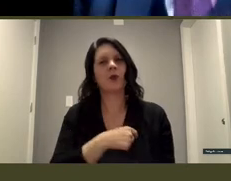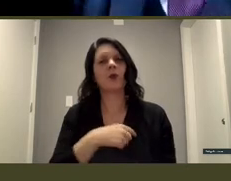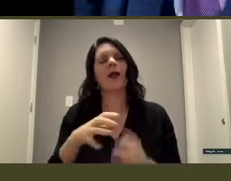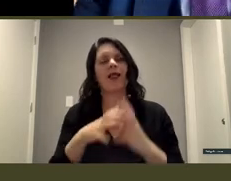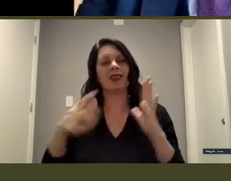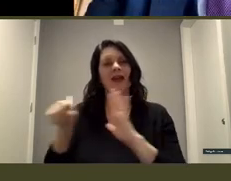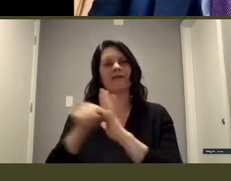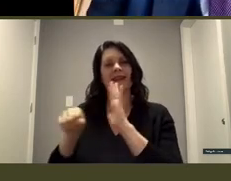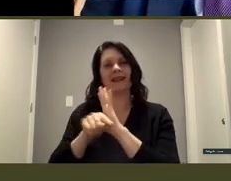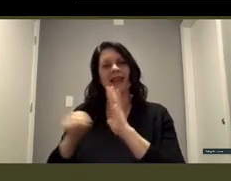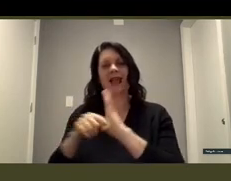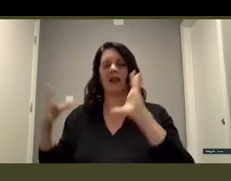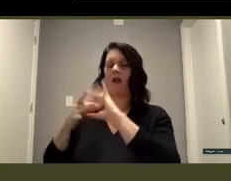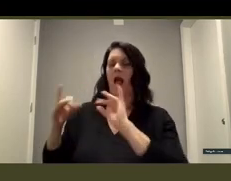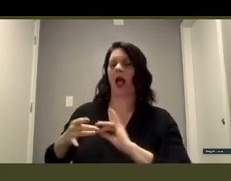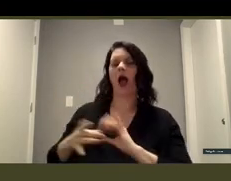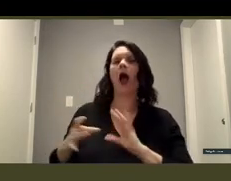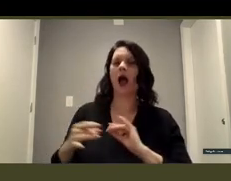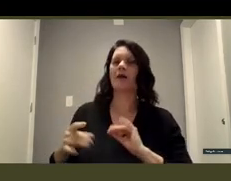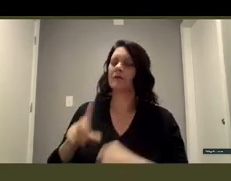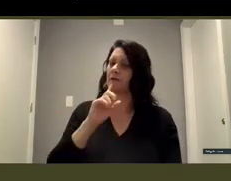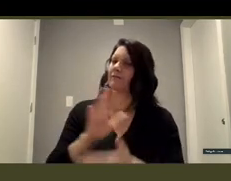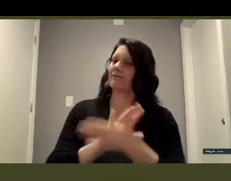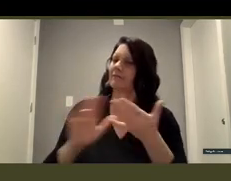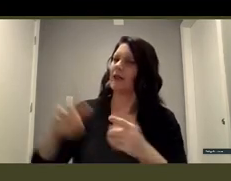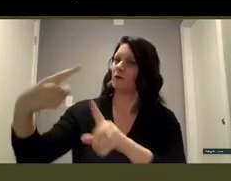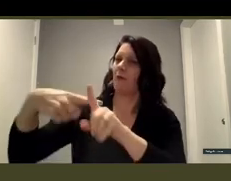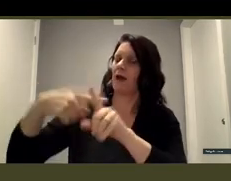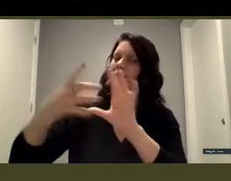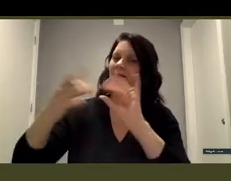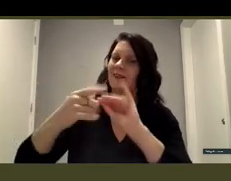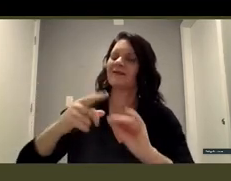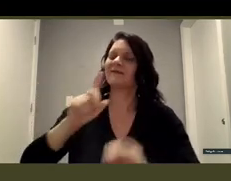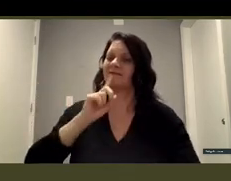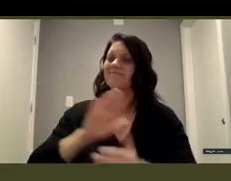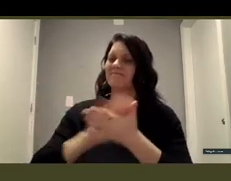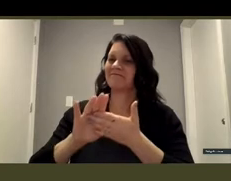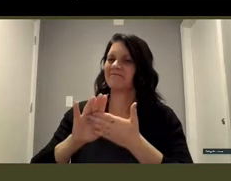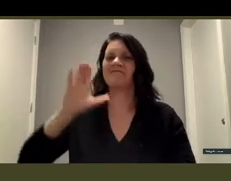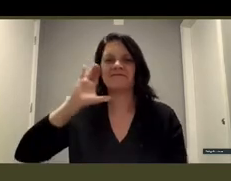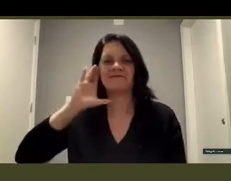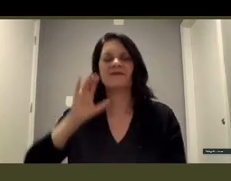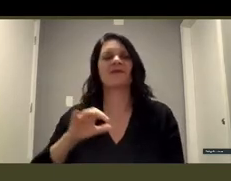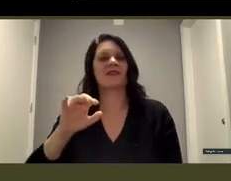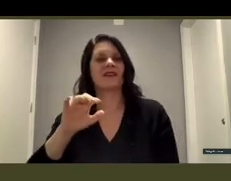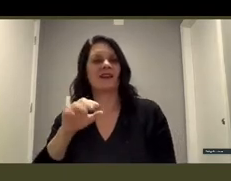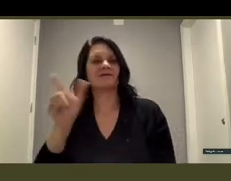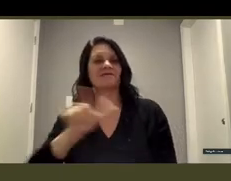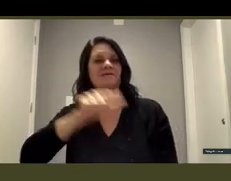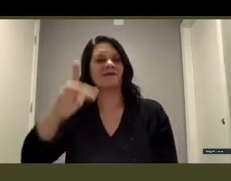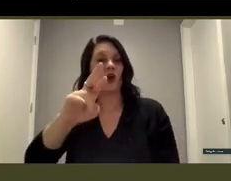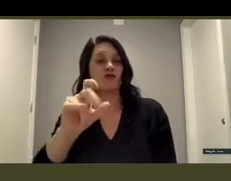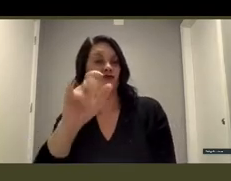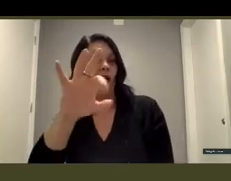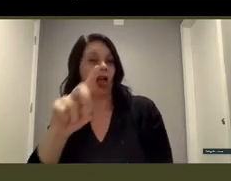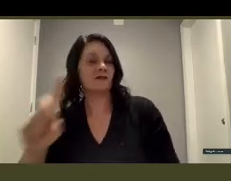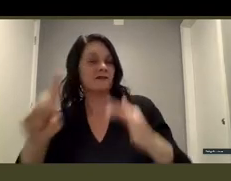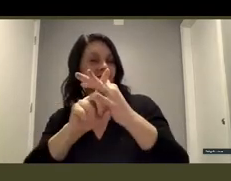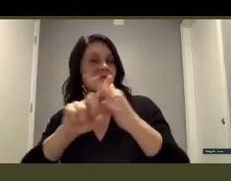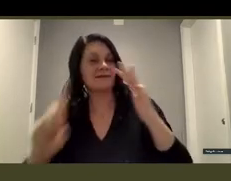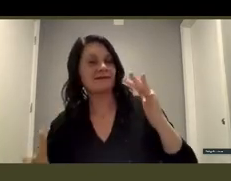voices. So it's good to actually hear that. Ronald, you keep coming and going. You obviously have a